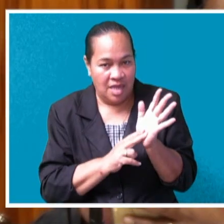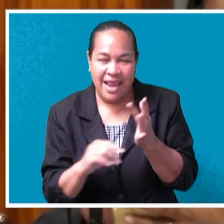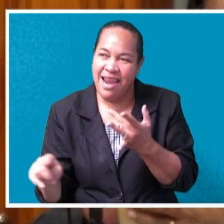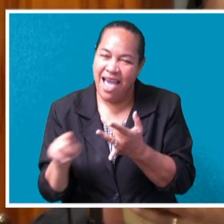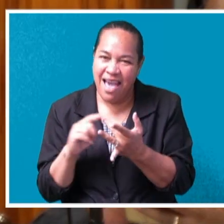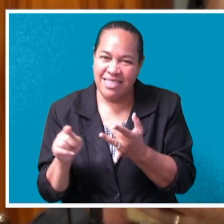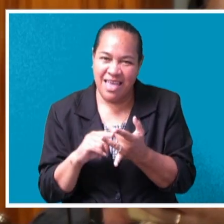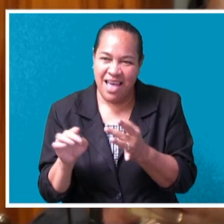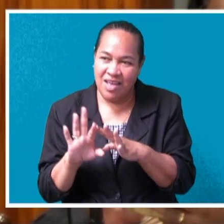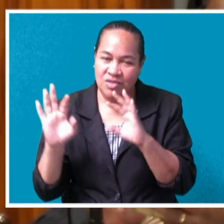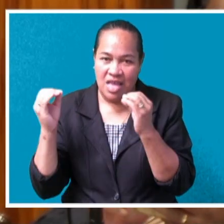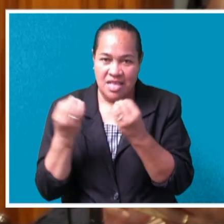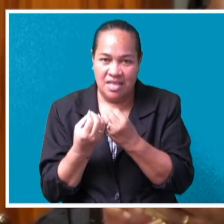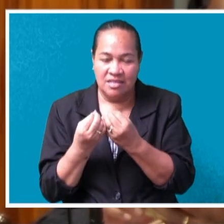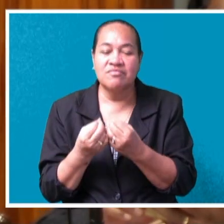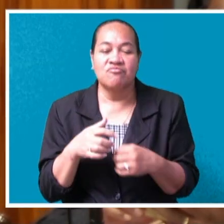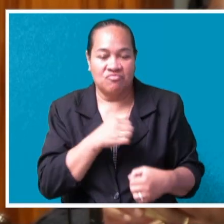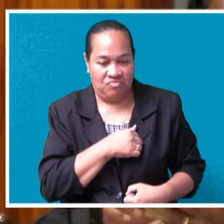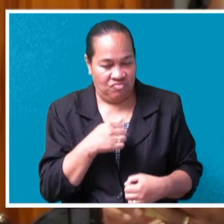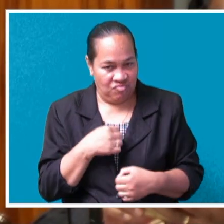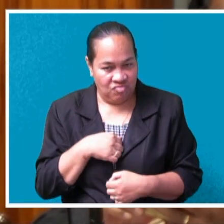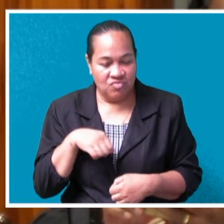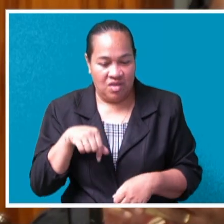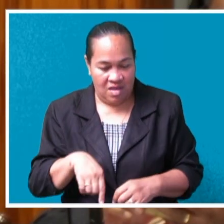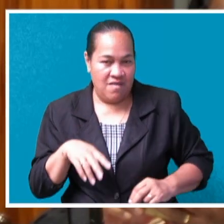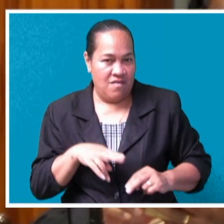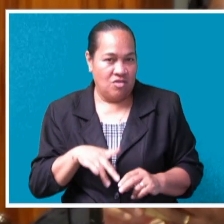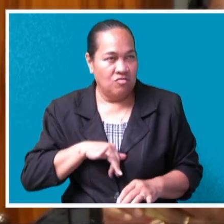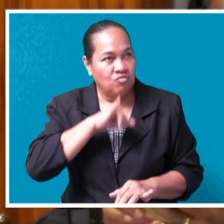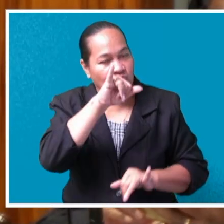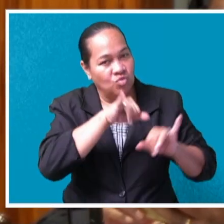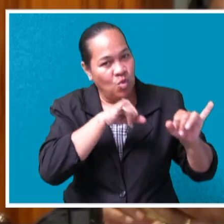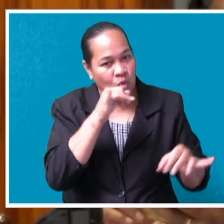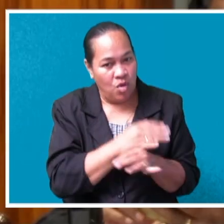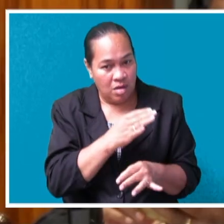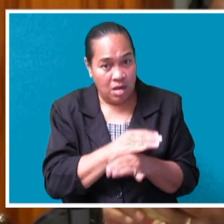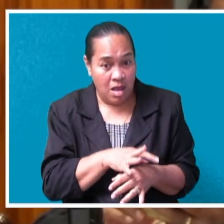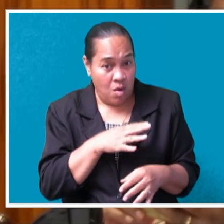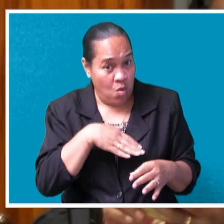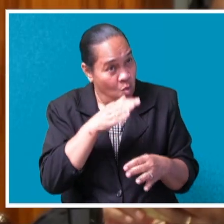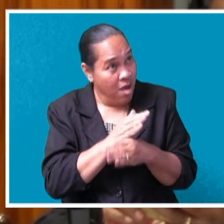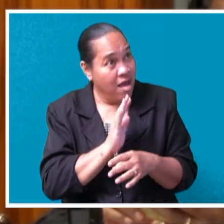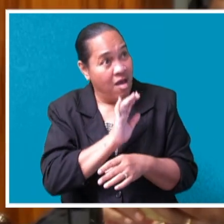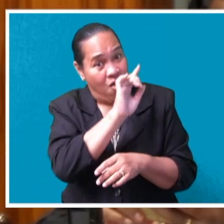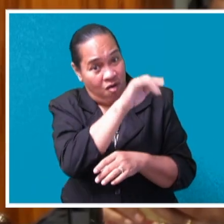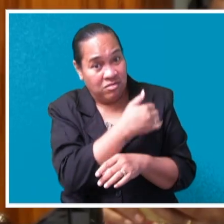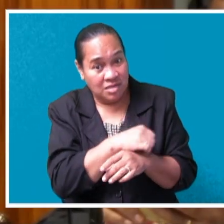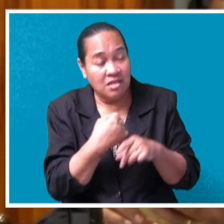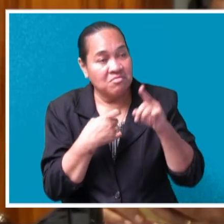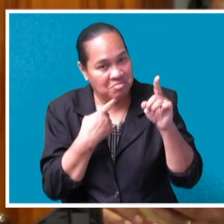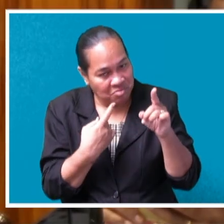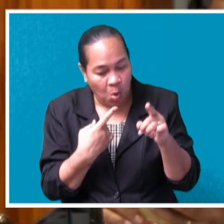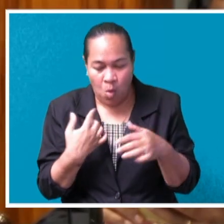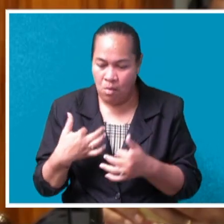arrangements. Through those missions, Fiji has earned a reputation as a country that contributes to